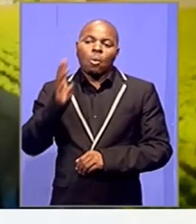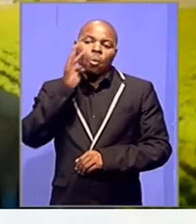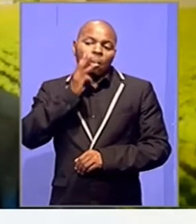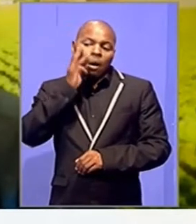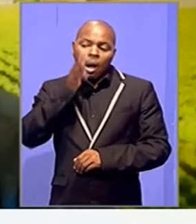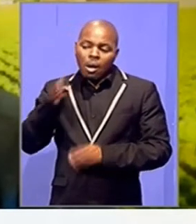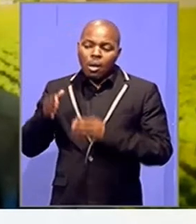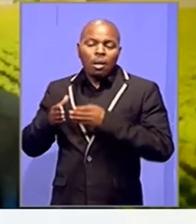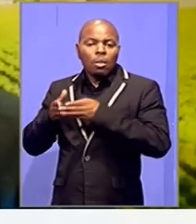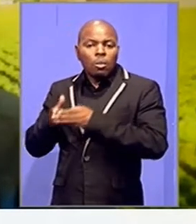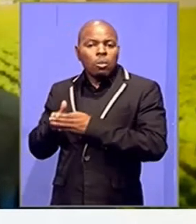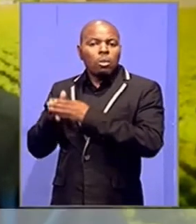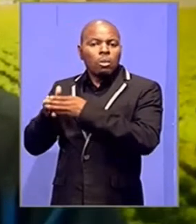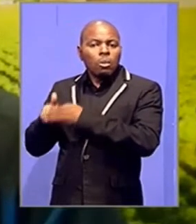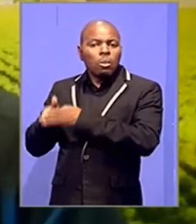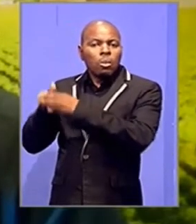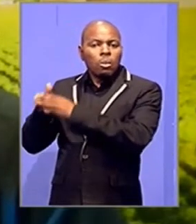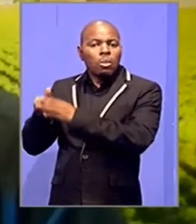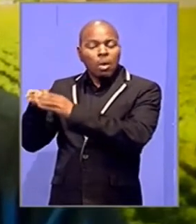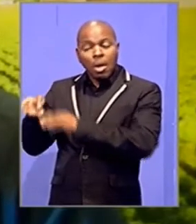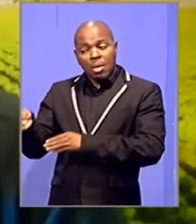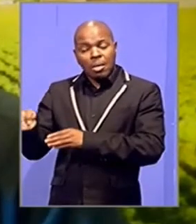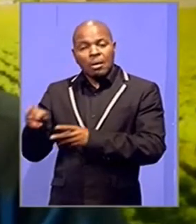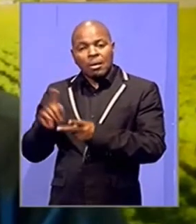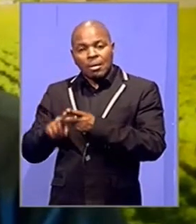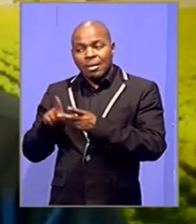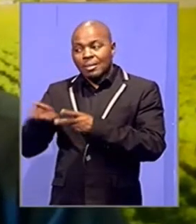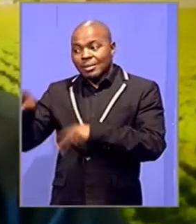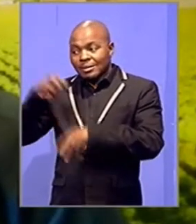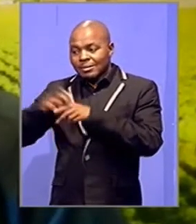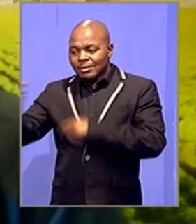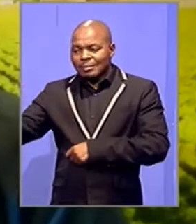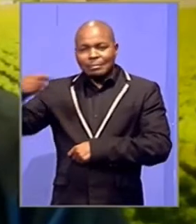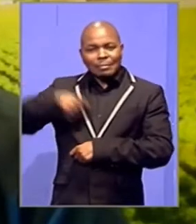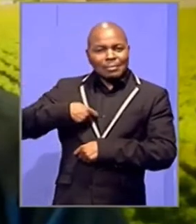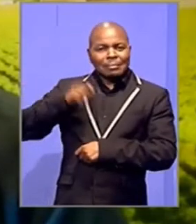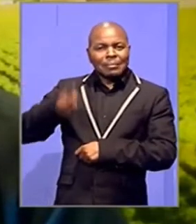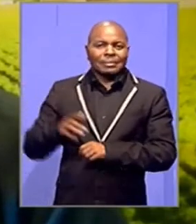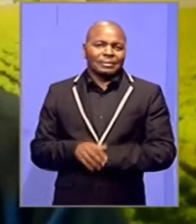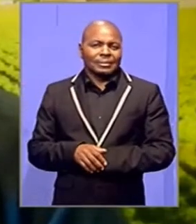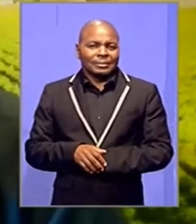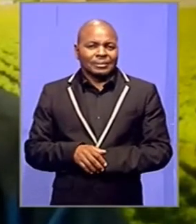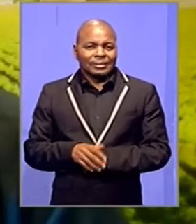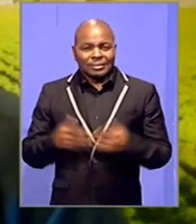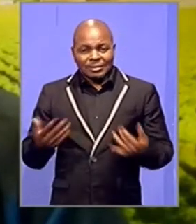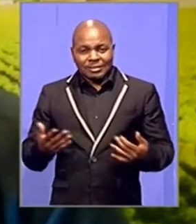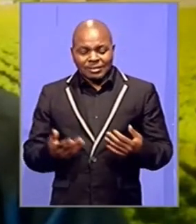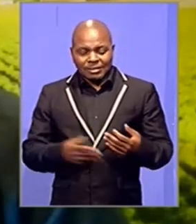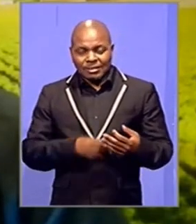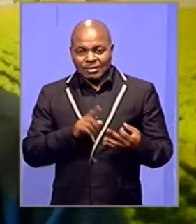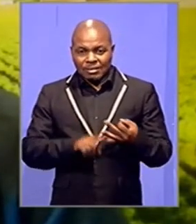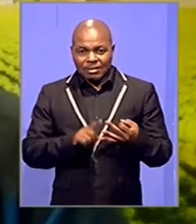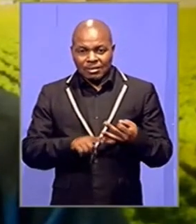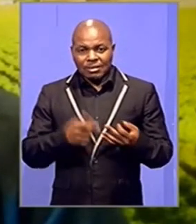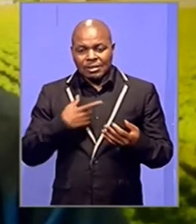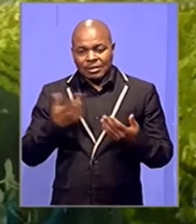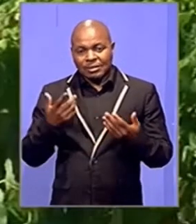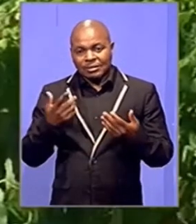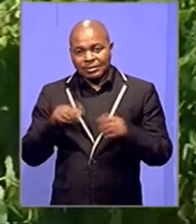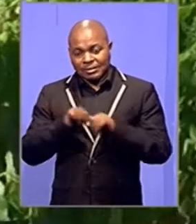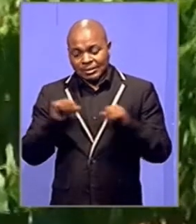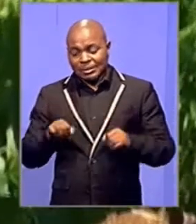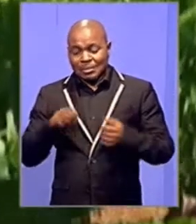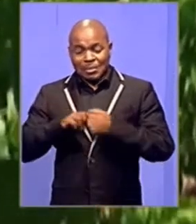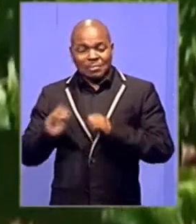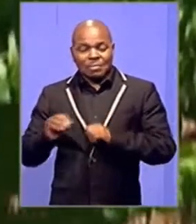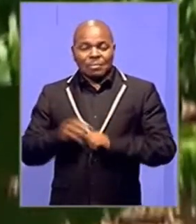literally. We have wine that's just arrived there that we still need to get paid for. And we have an order put in the system as well.